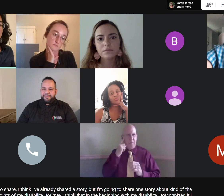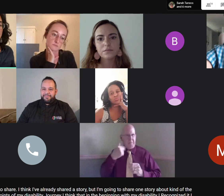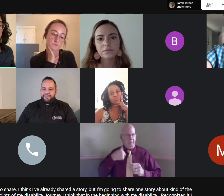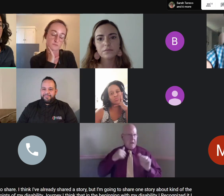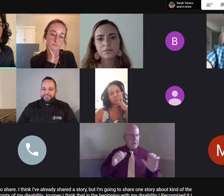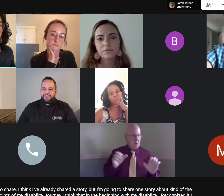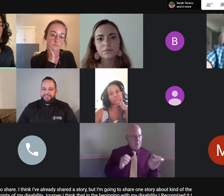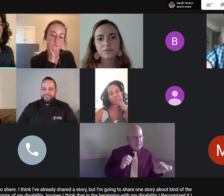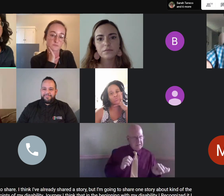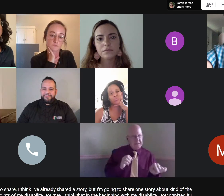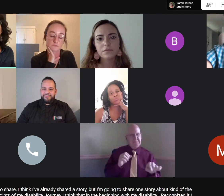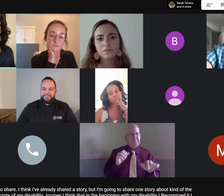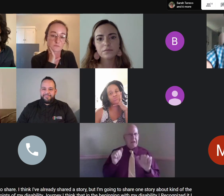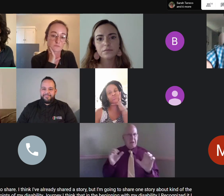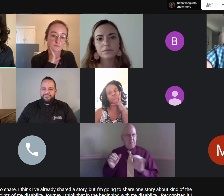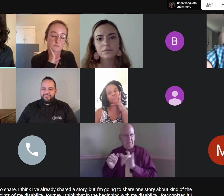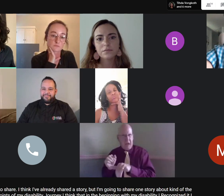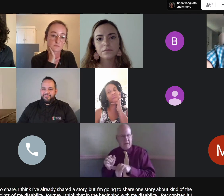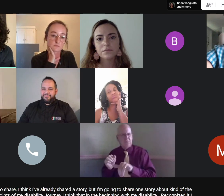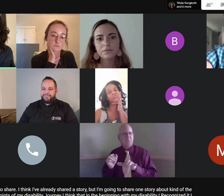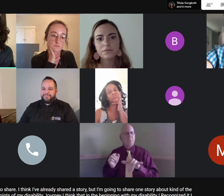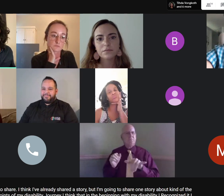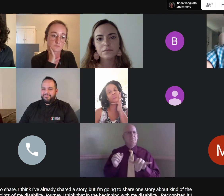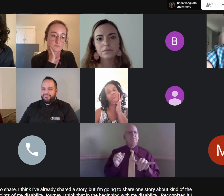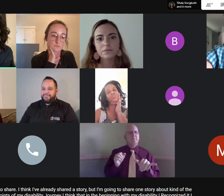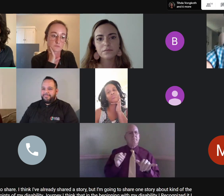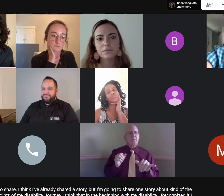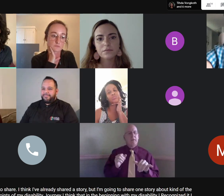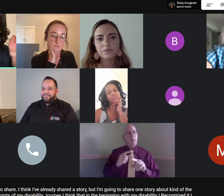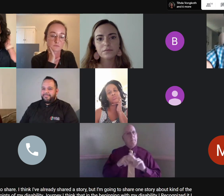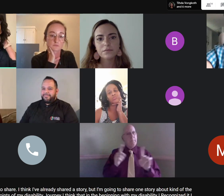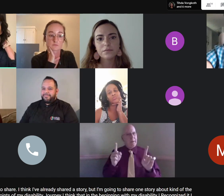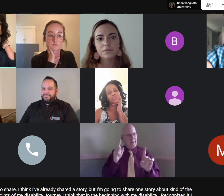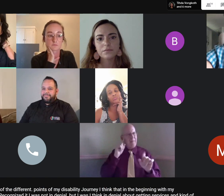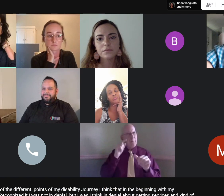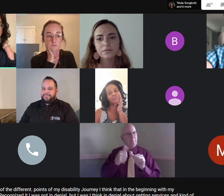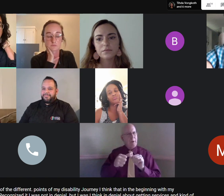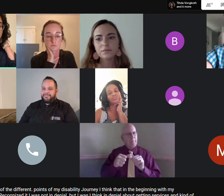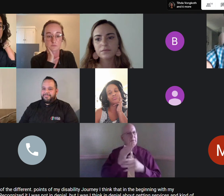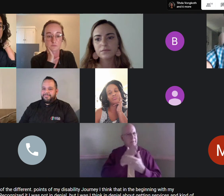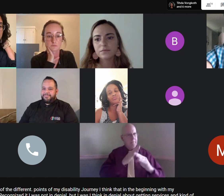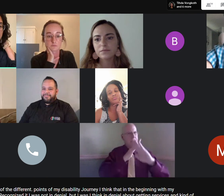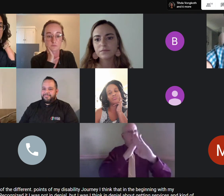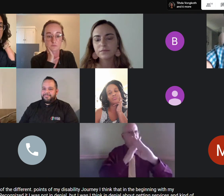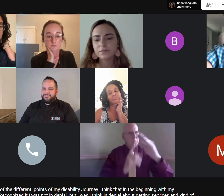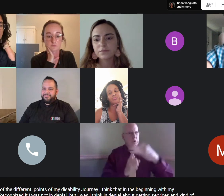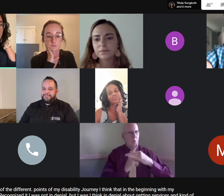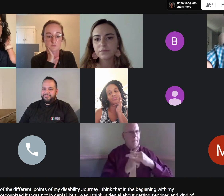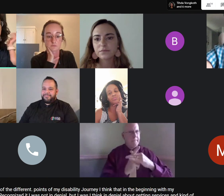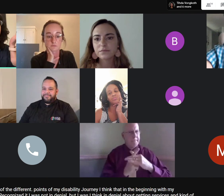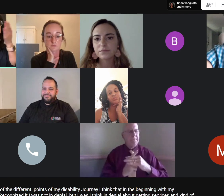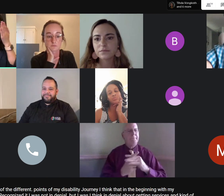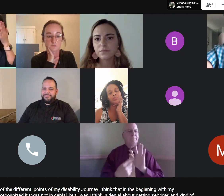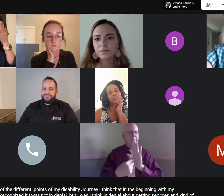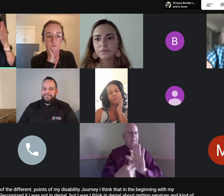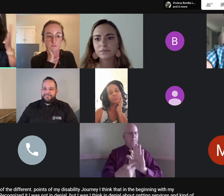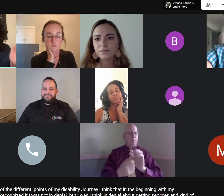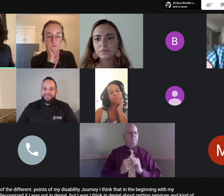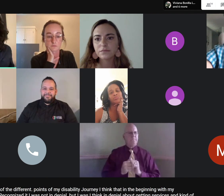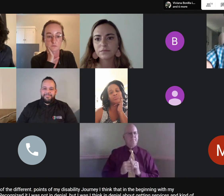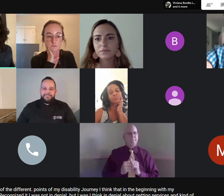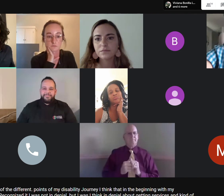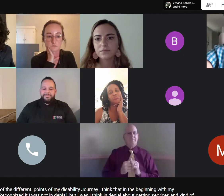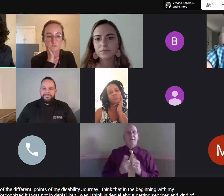me, but I did have things that would pop up. I remember that I knocked over